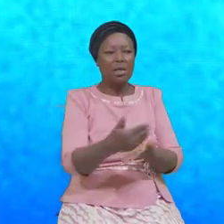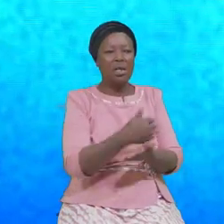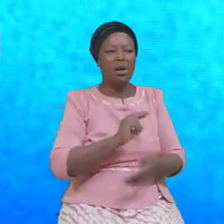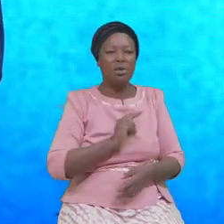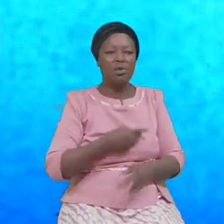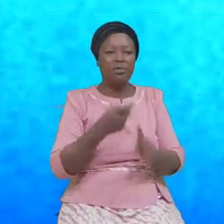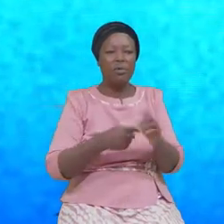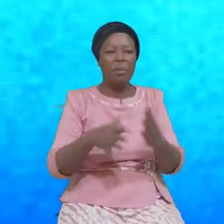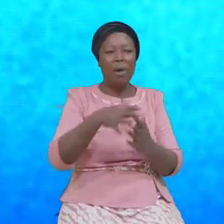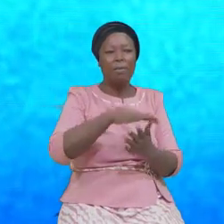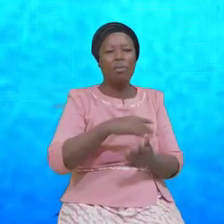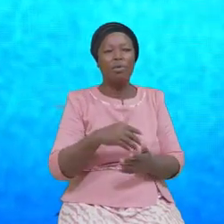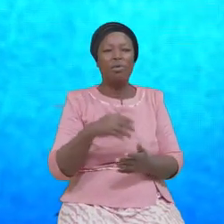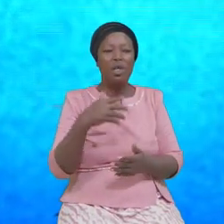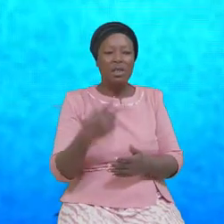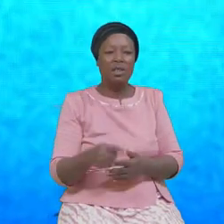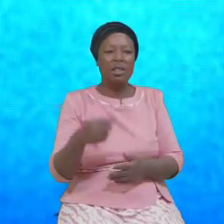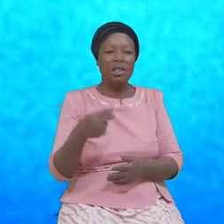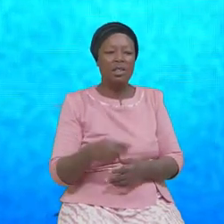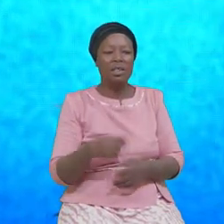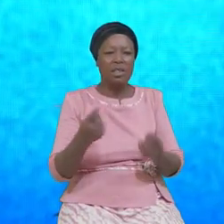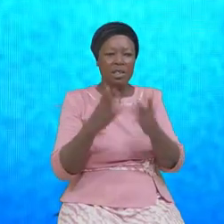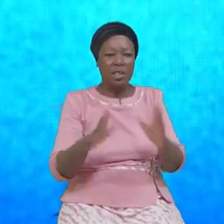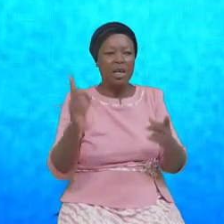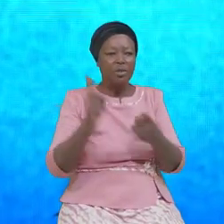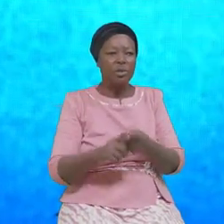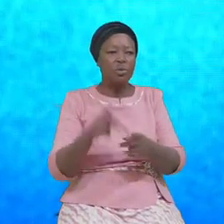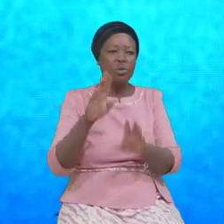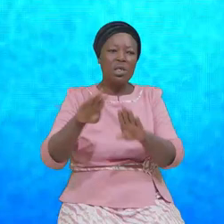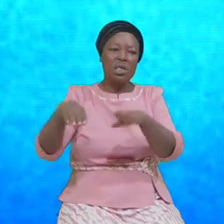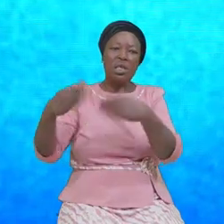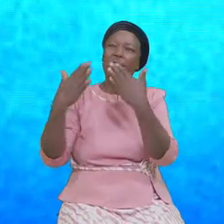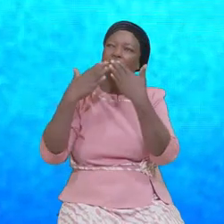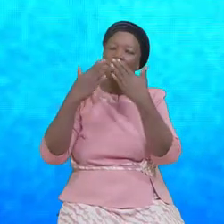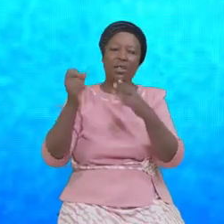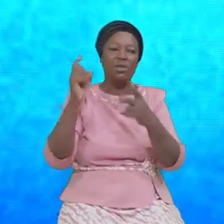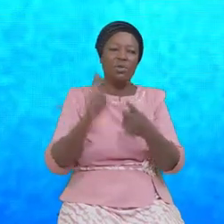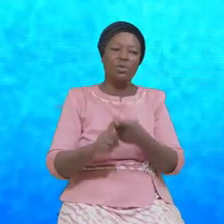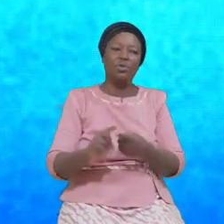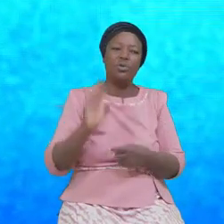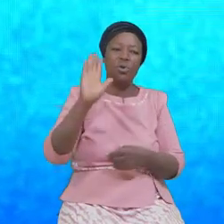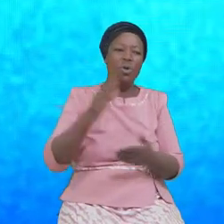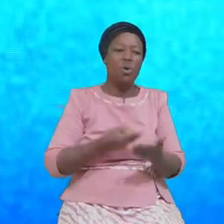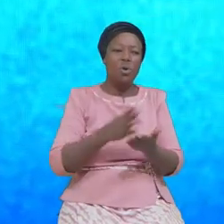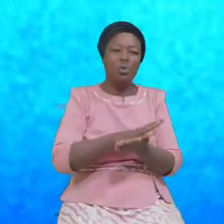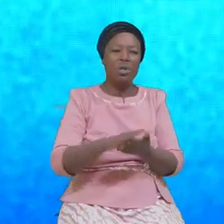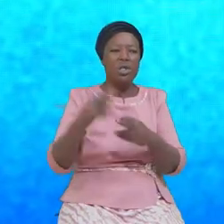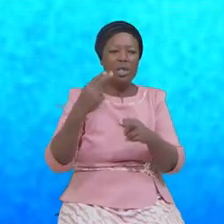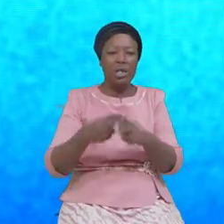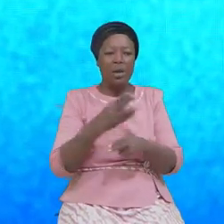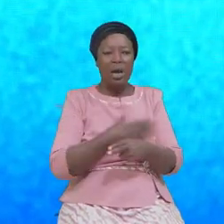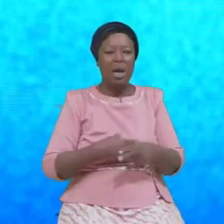from among the heathen to give thanks unto thy holy name and